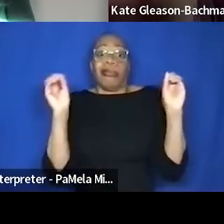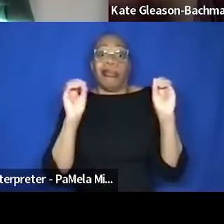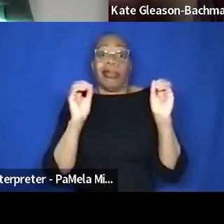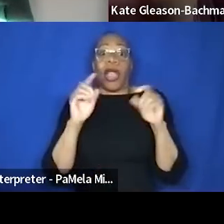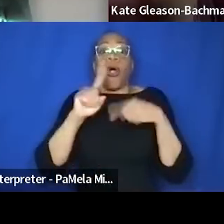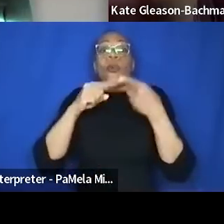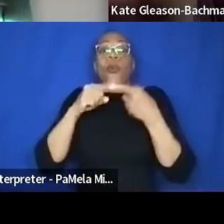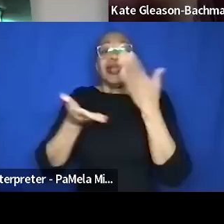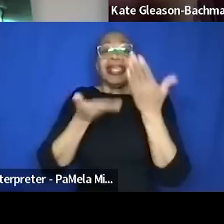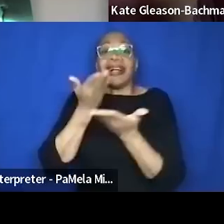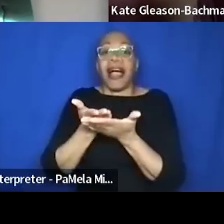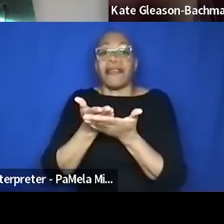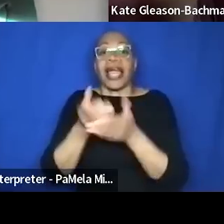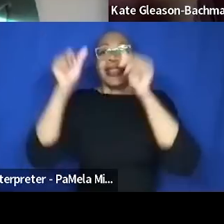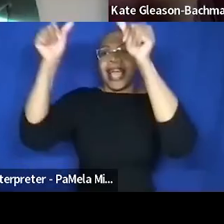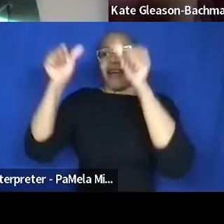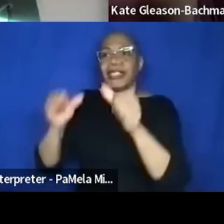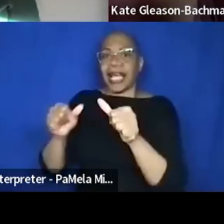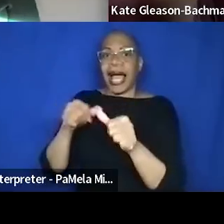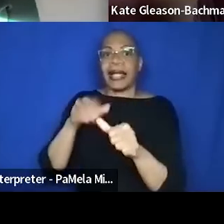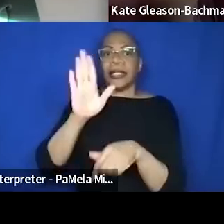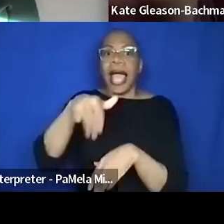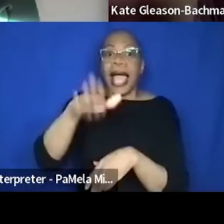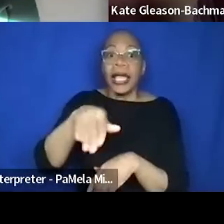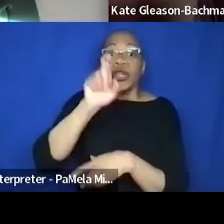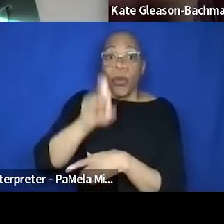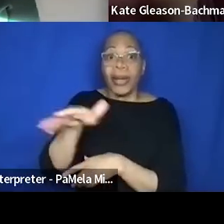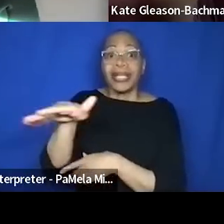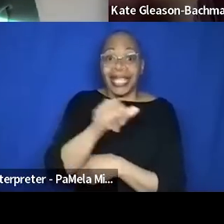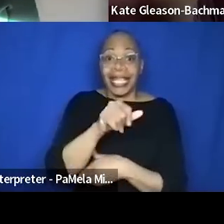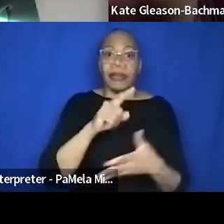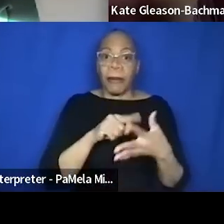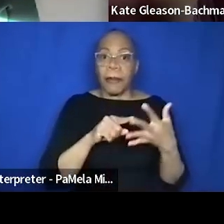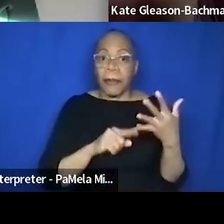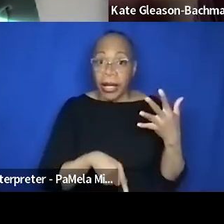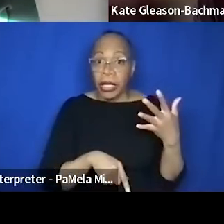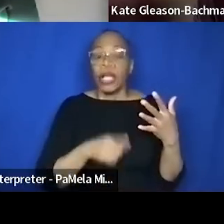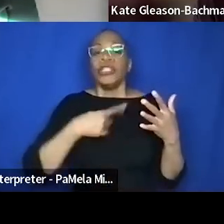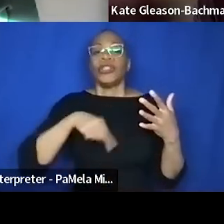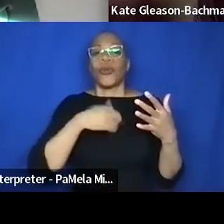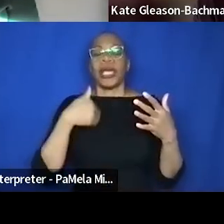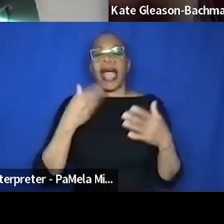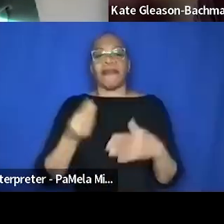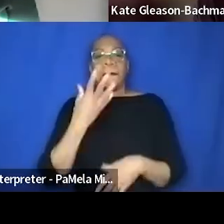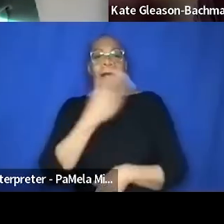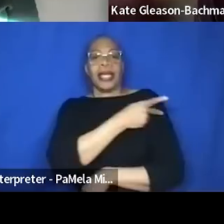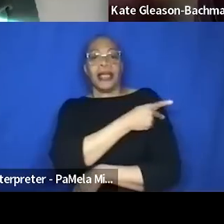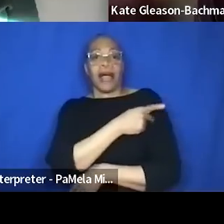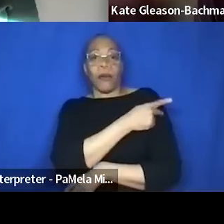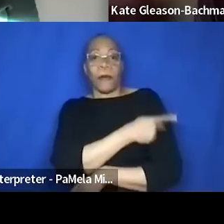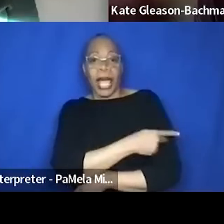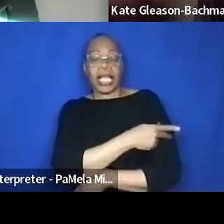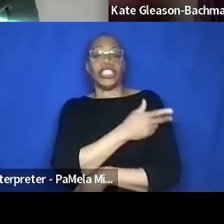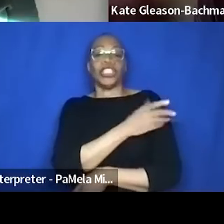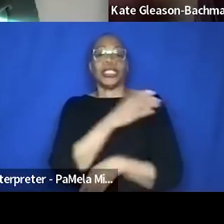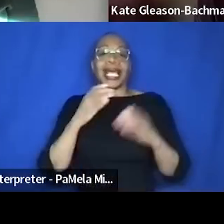They'll post a sign basically and say, hey, you guys got to be gone by this and this. So we do get a lot of our patients sending us pictures of the signs, or when we go to